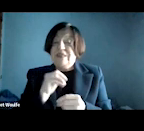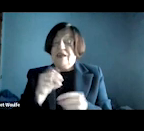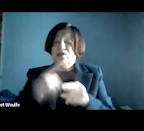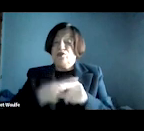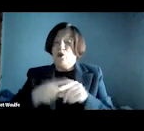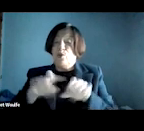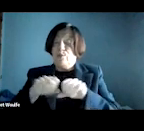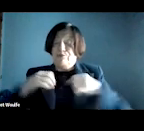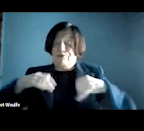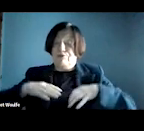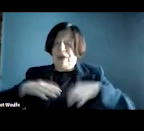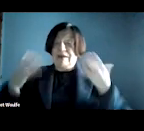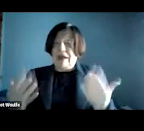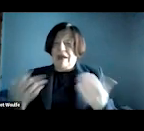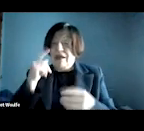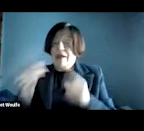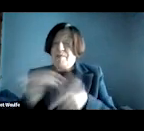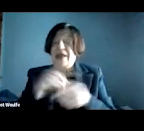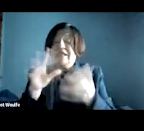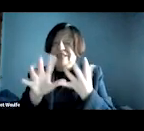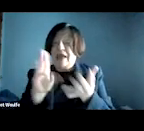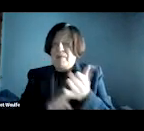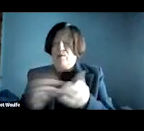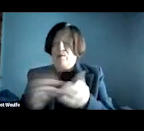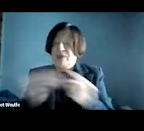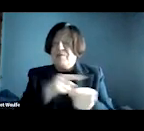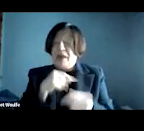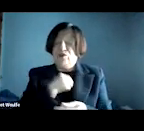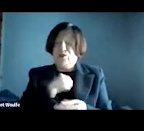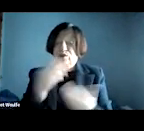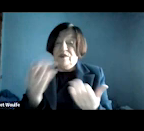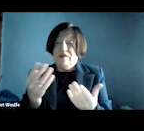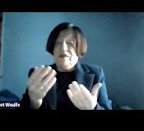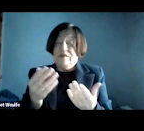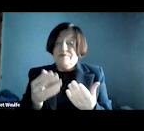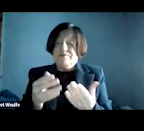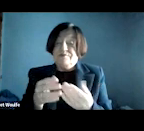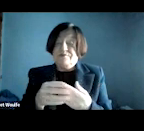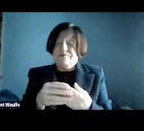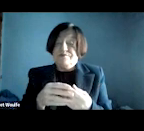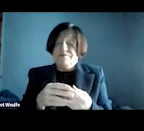break now, I think back in 10 minutes, which would bring us back at